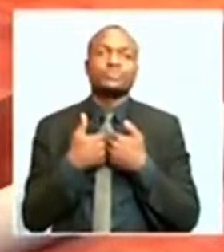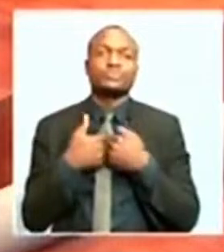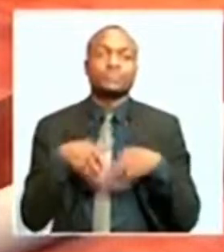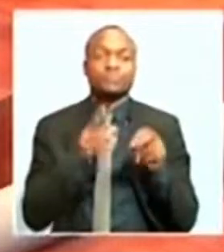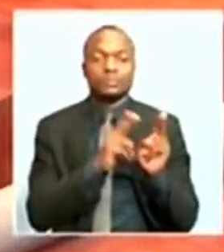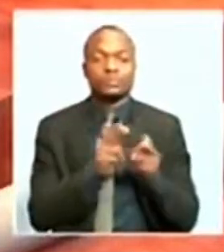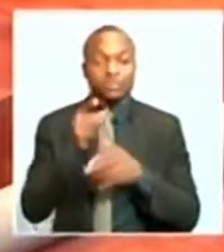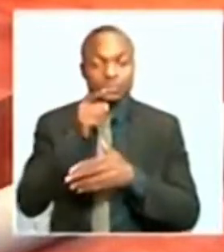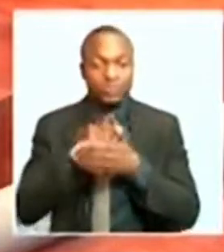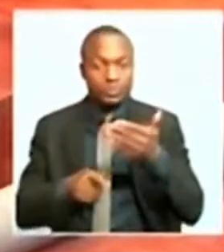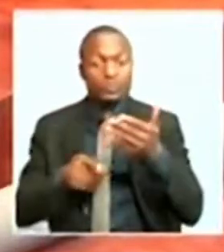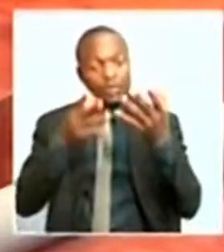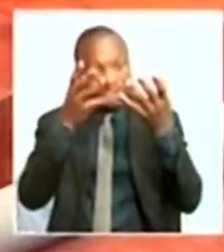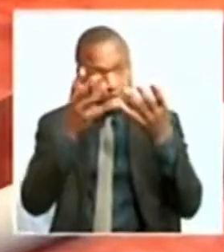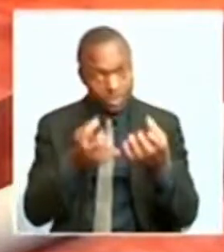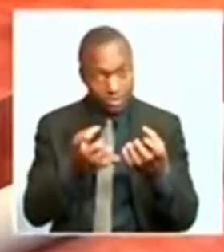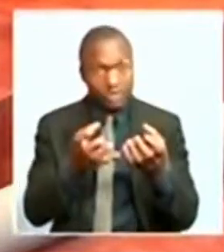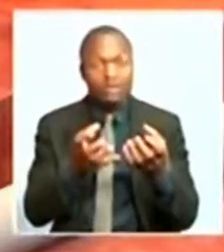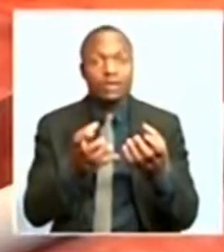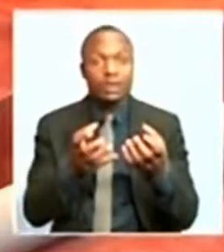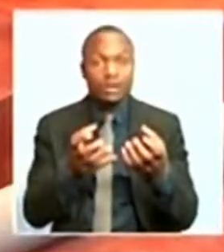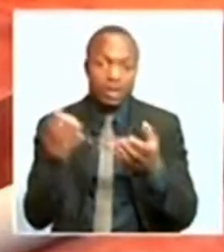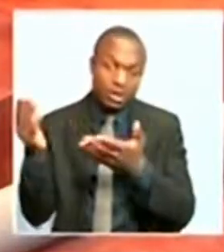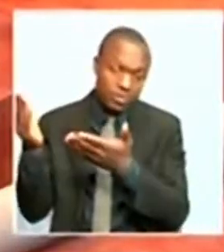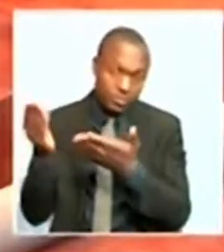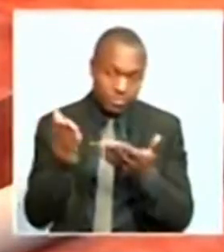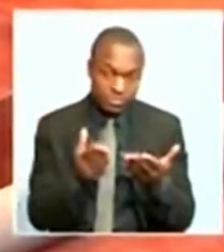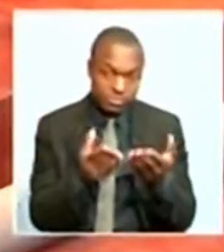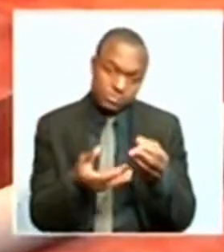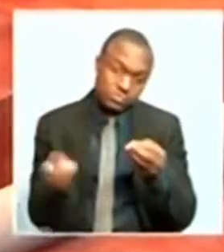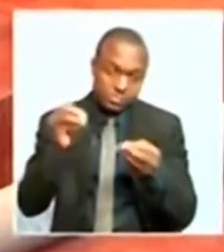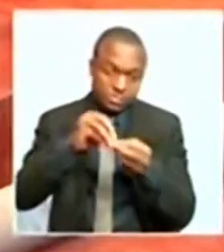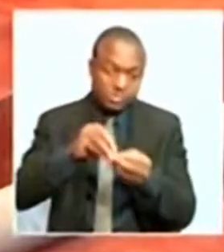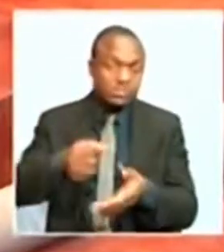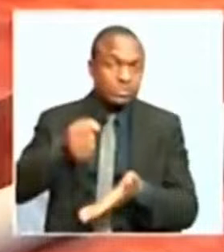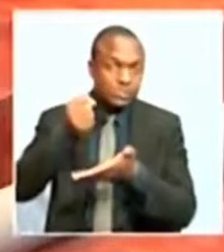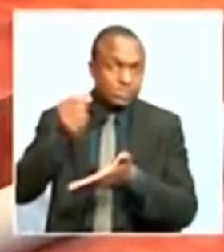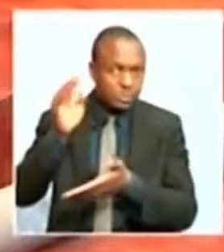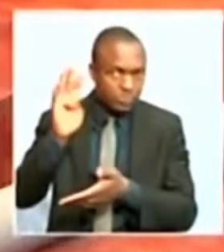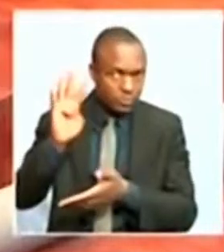response towards the drought. And I think we came in with a supplementary budget of